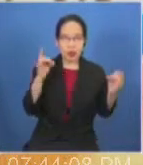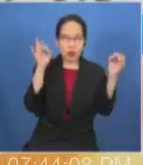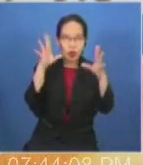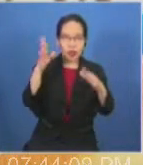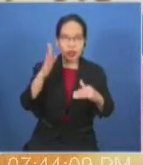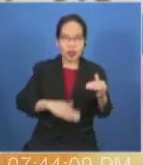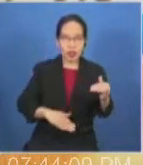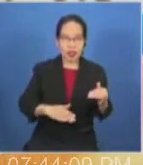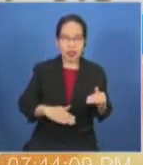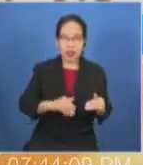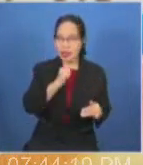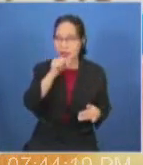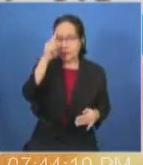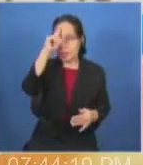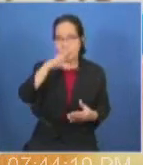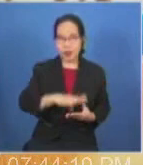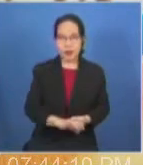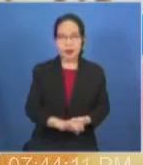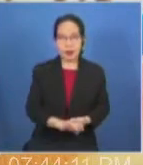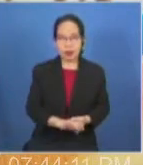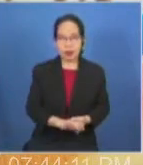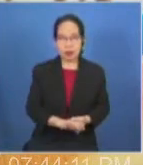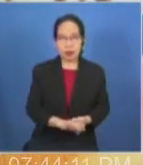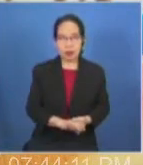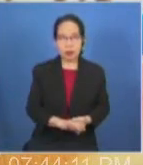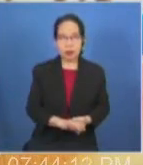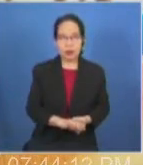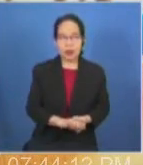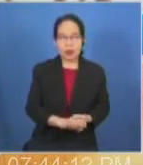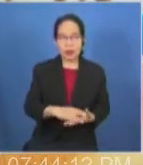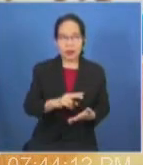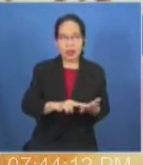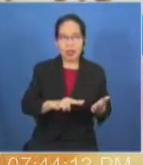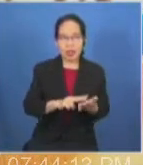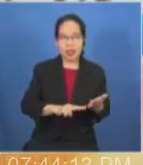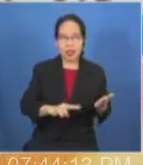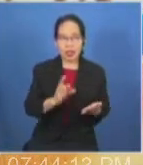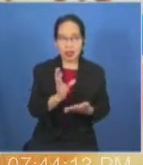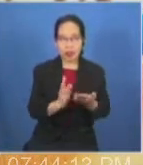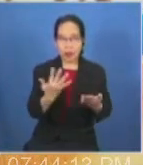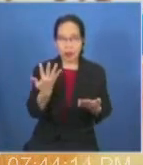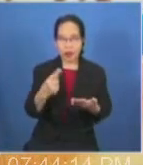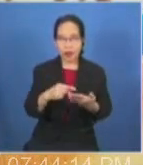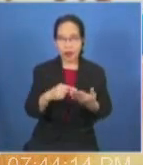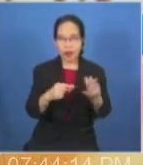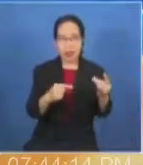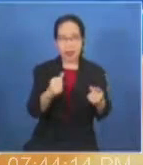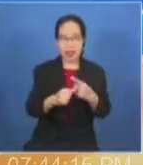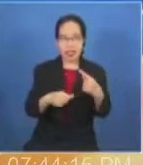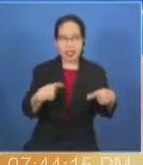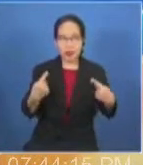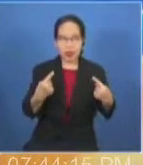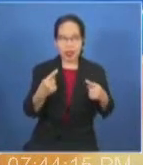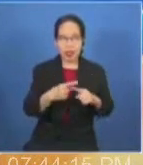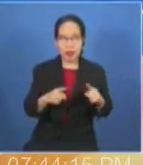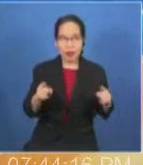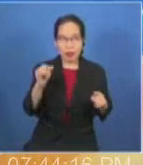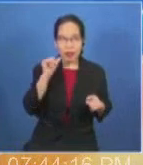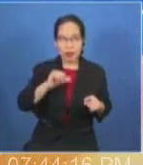is worse than an infidel or an unbeliever. Let us read 1 Timothy